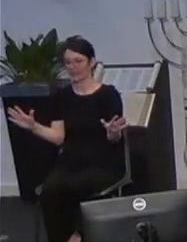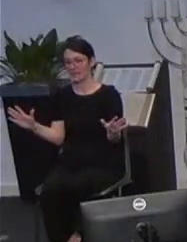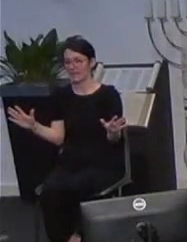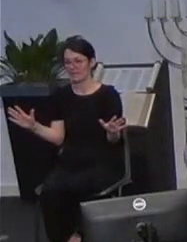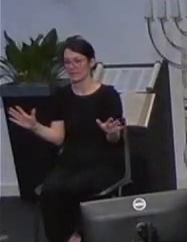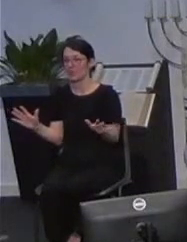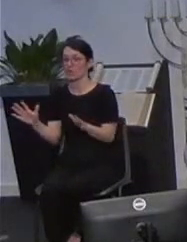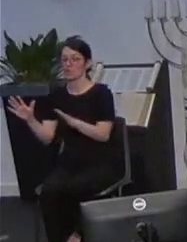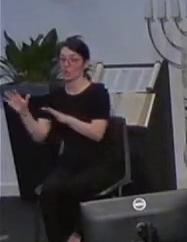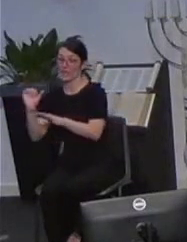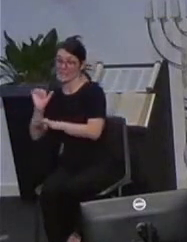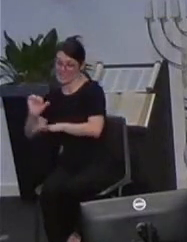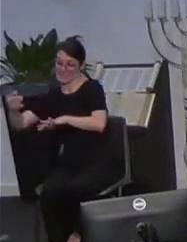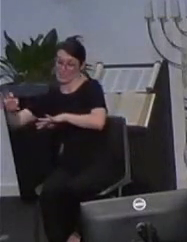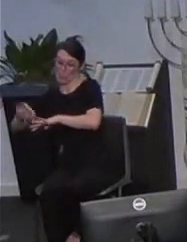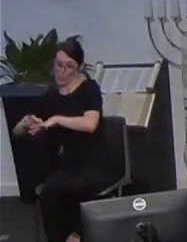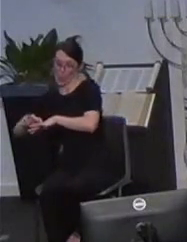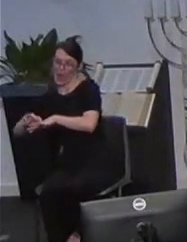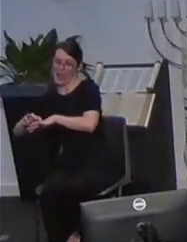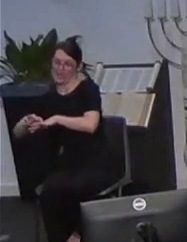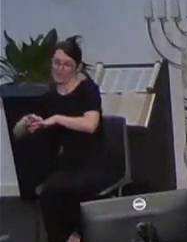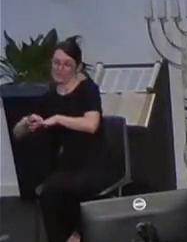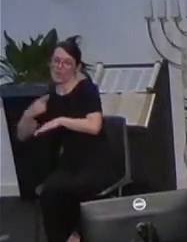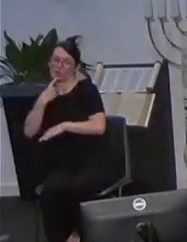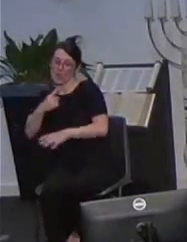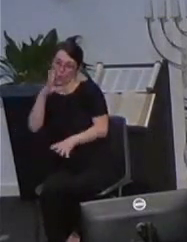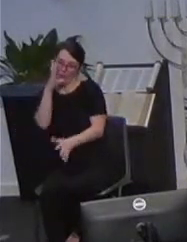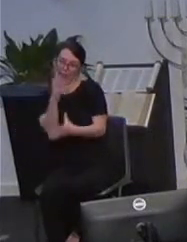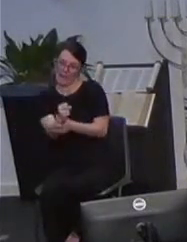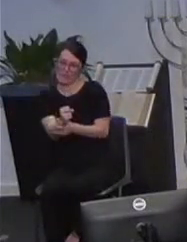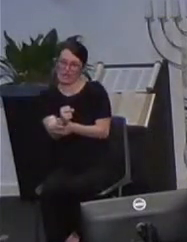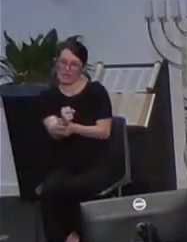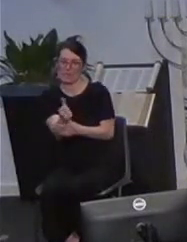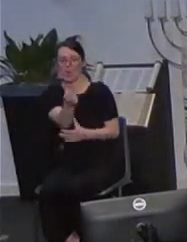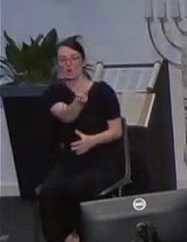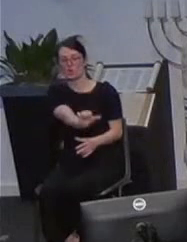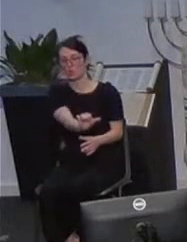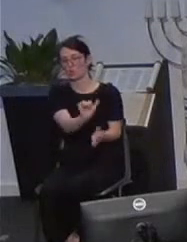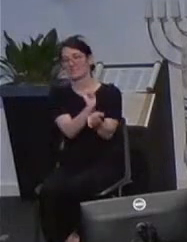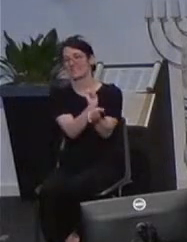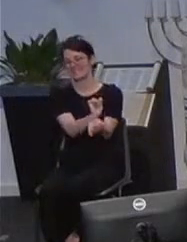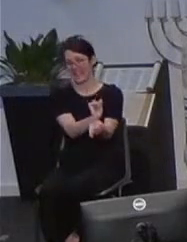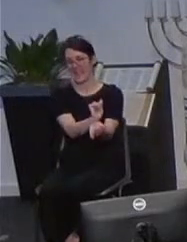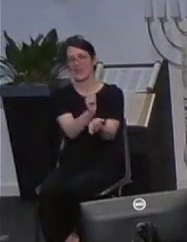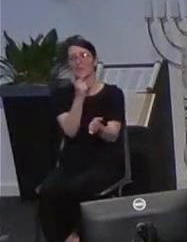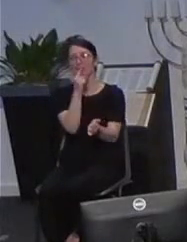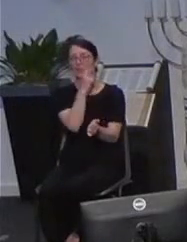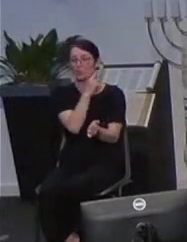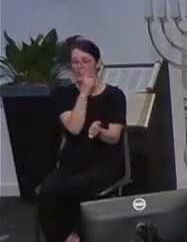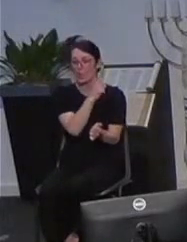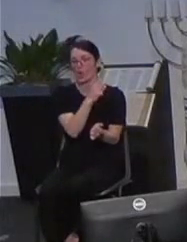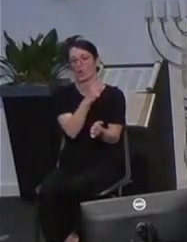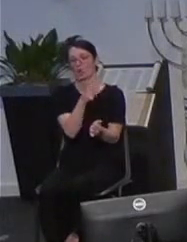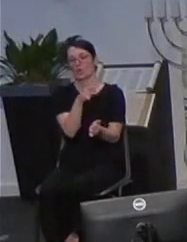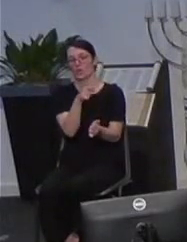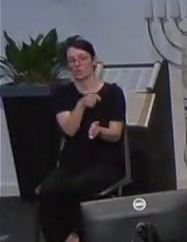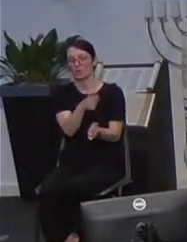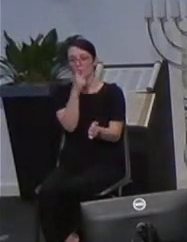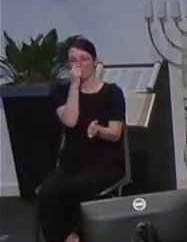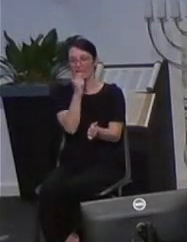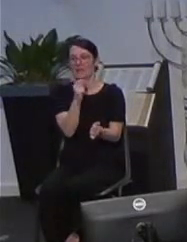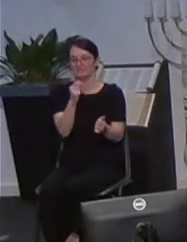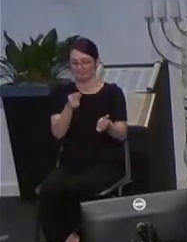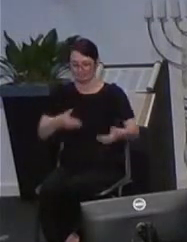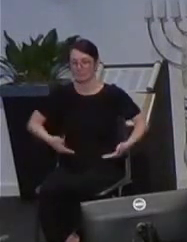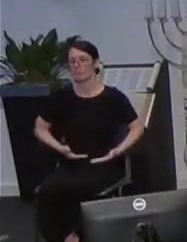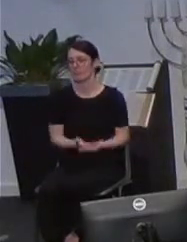Hagar, and have a child through her. And she says, perhaps I can build a family through her. Or